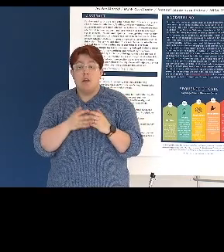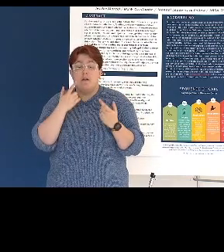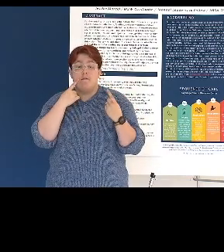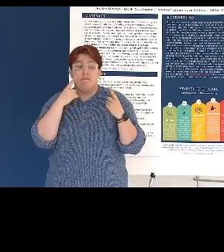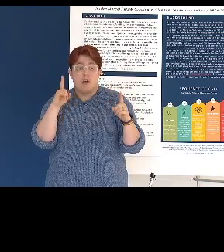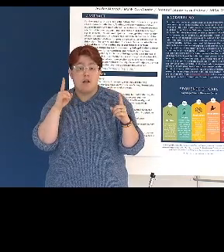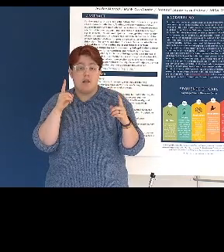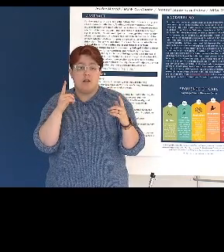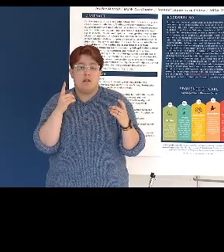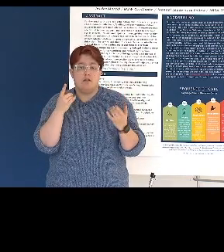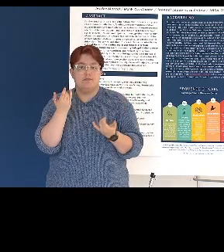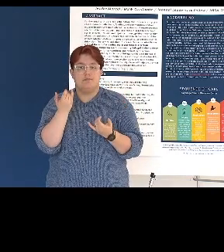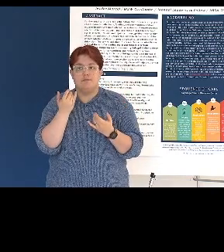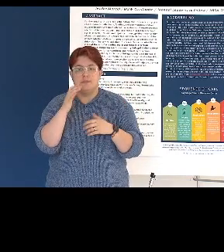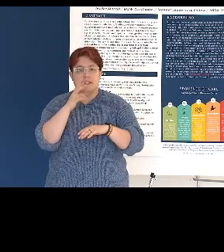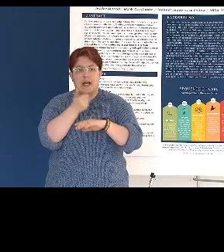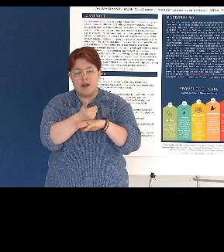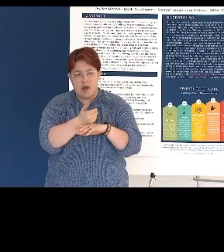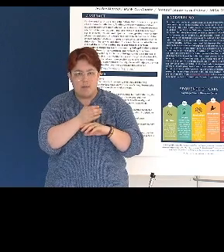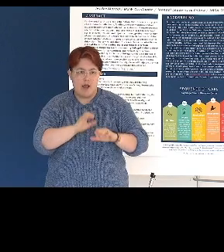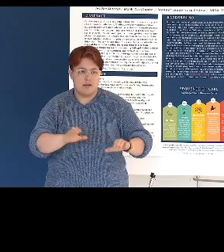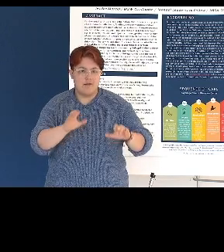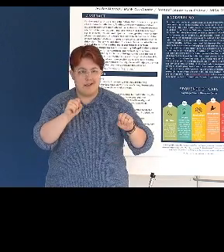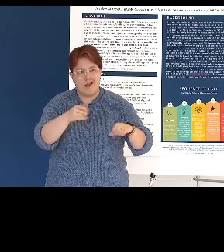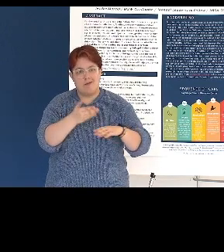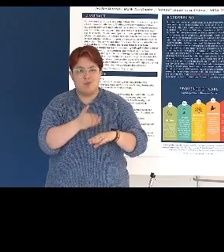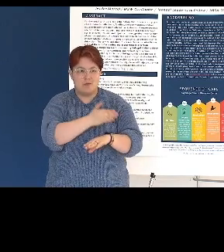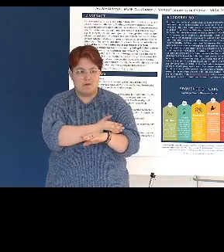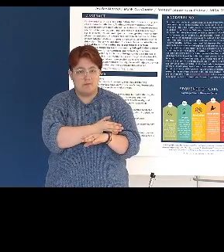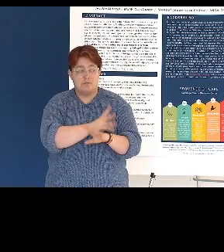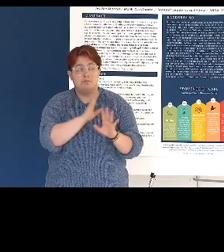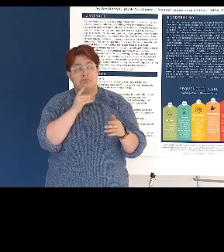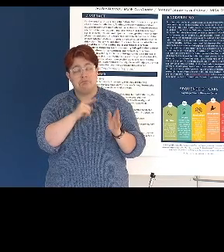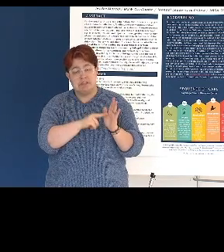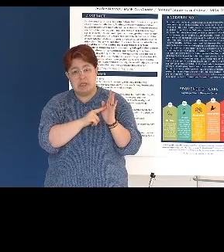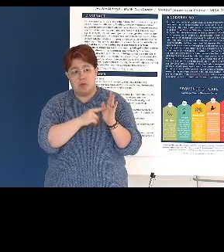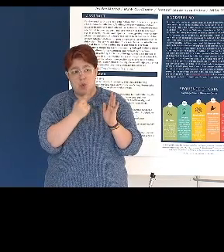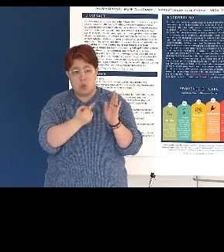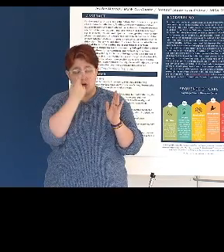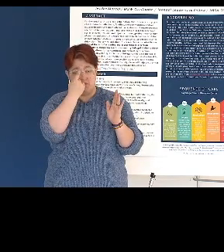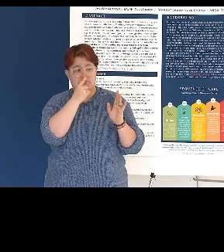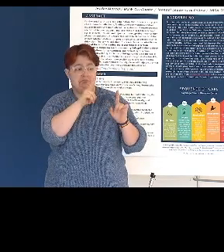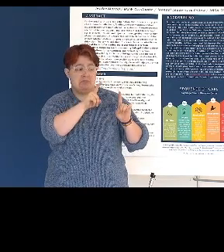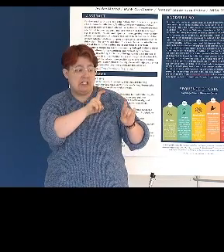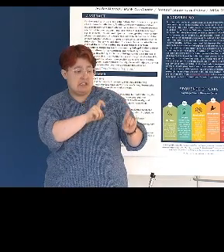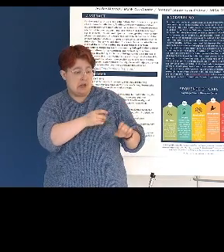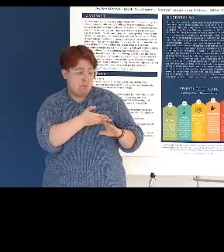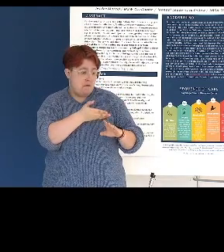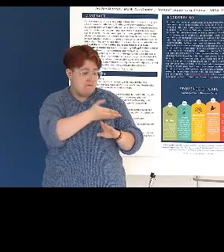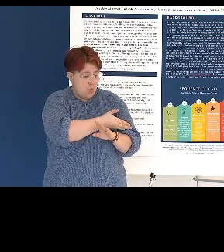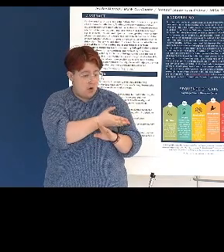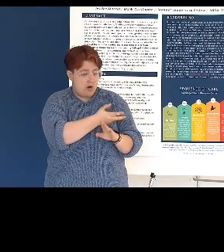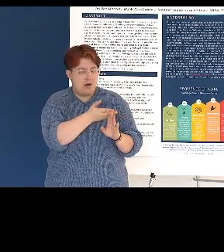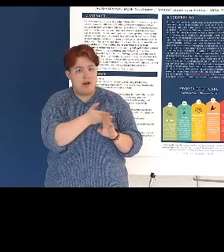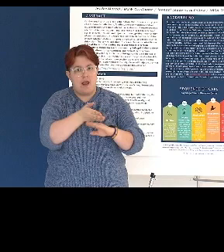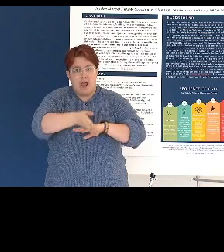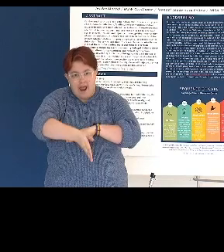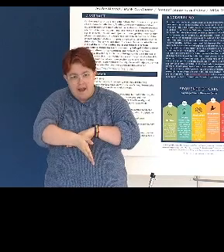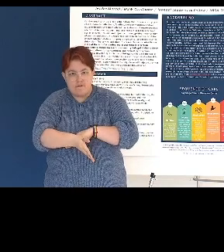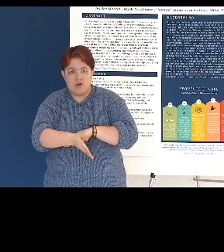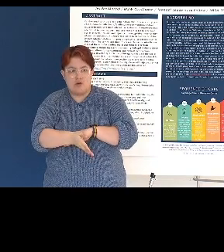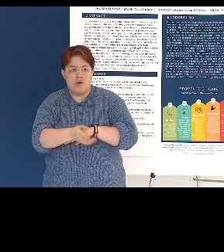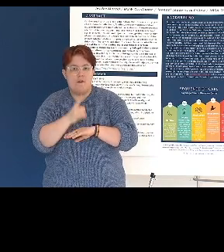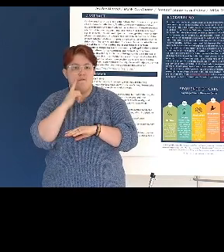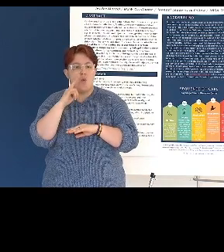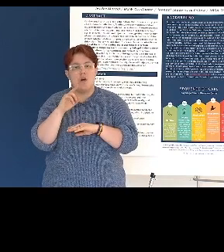influence outcomes. For example, one study tested augmenting physical activity before and after sessions of prolonged